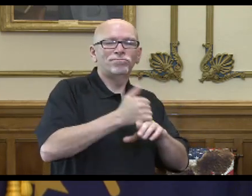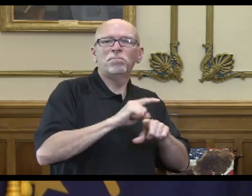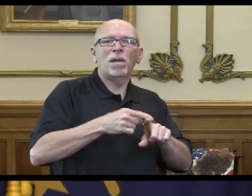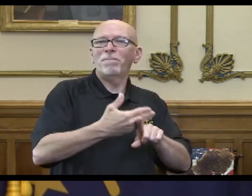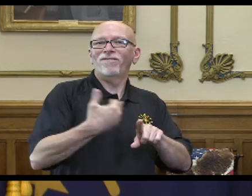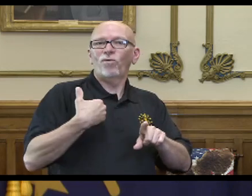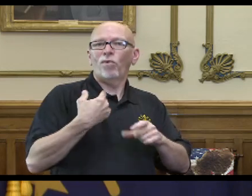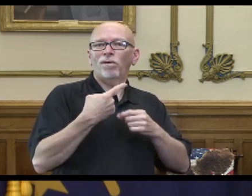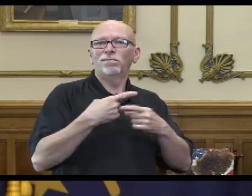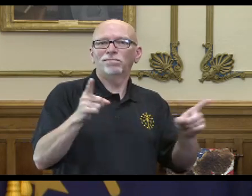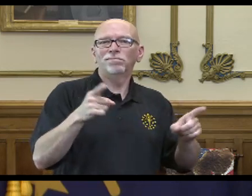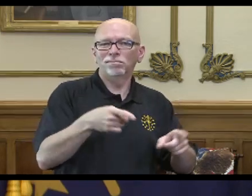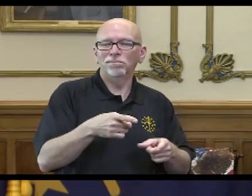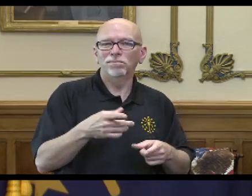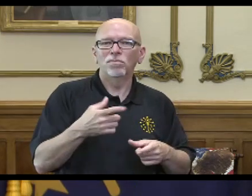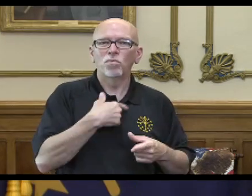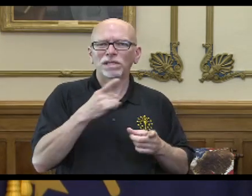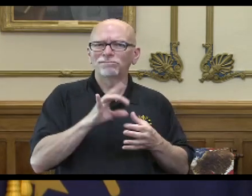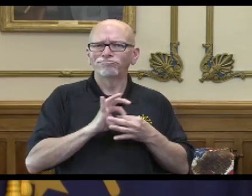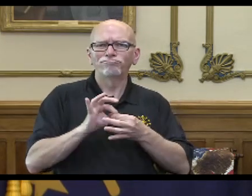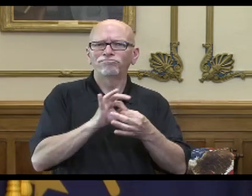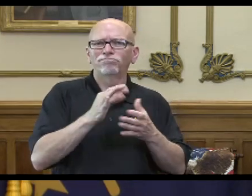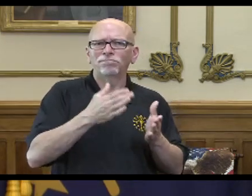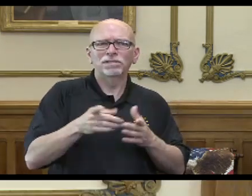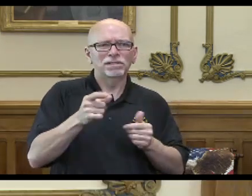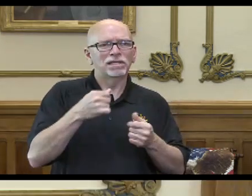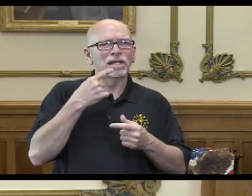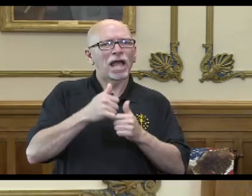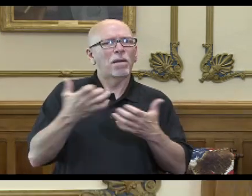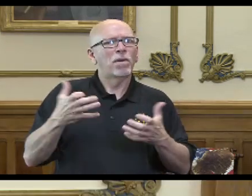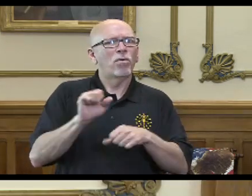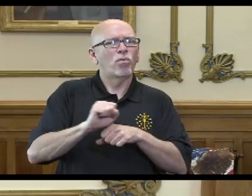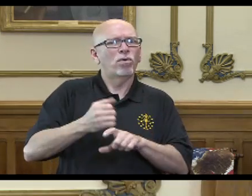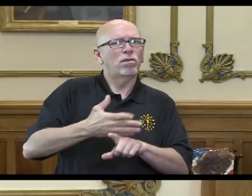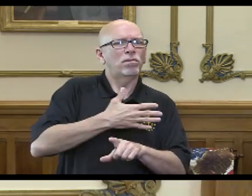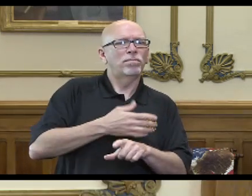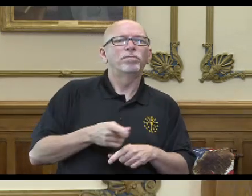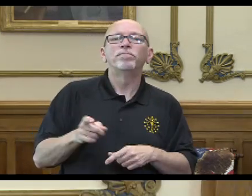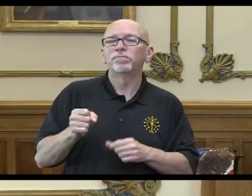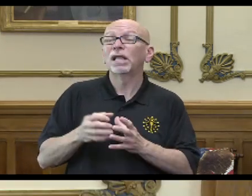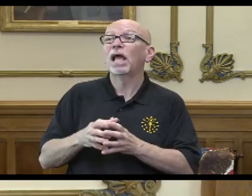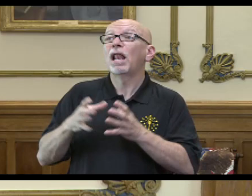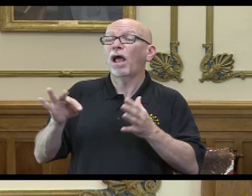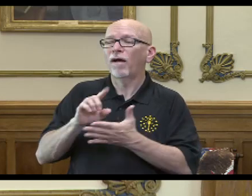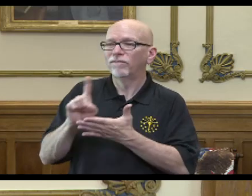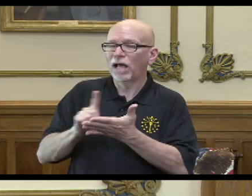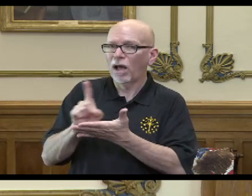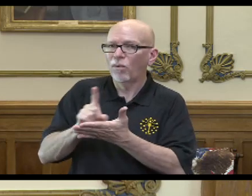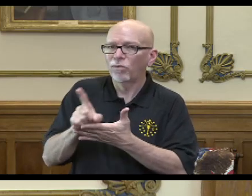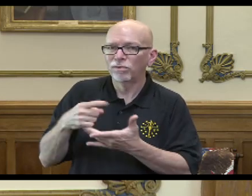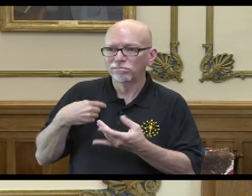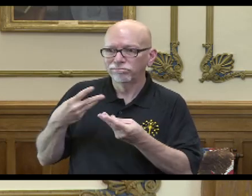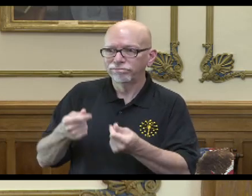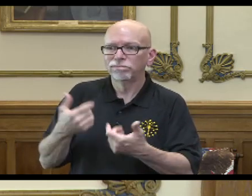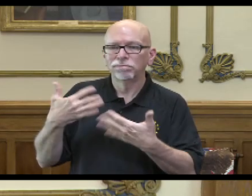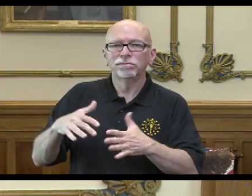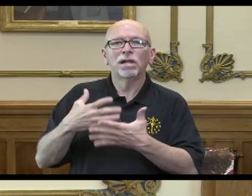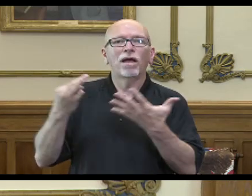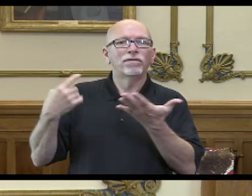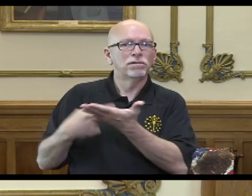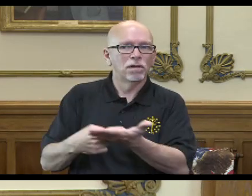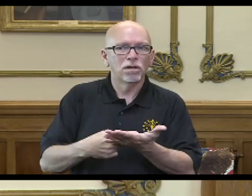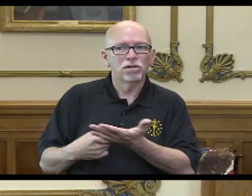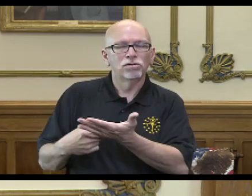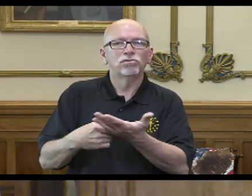put out. You want to talk about just how much thoughtful effort went into this? There were a lot of hours put into this, a lot of discussion.